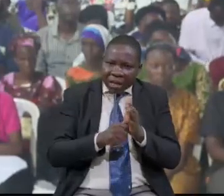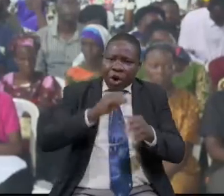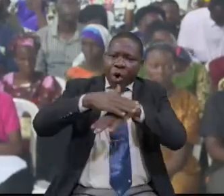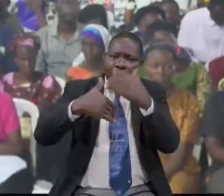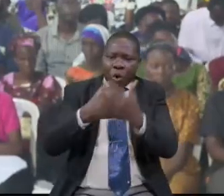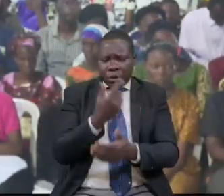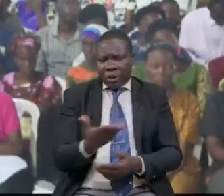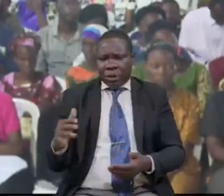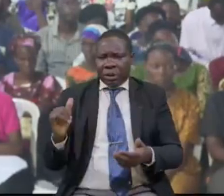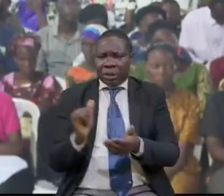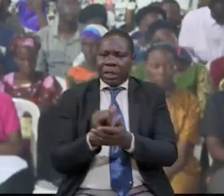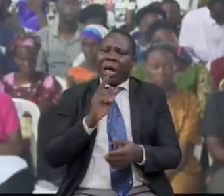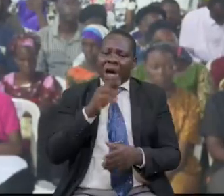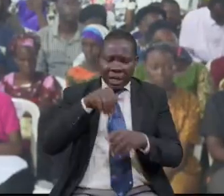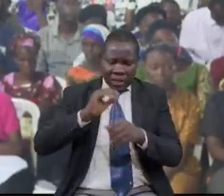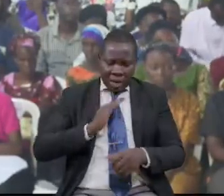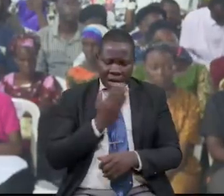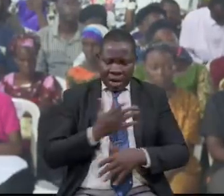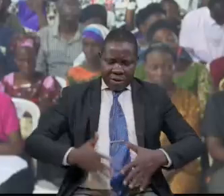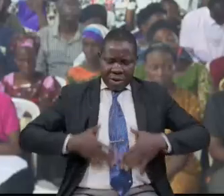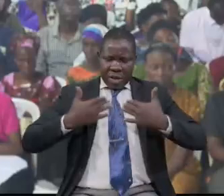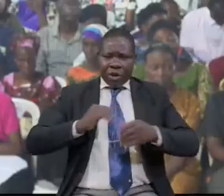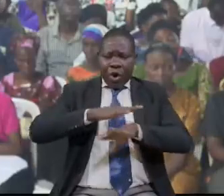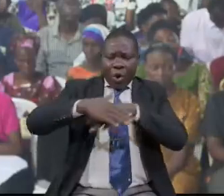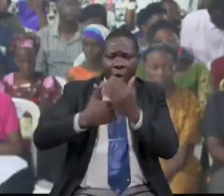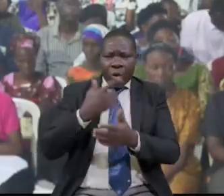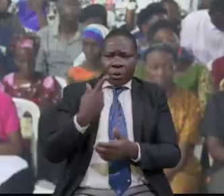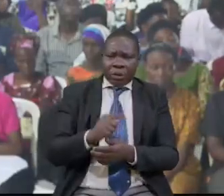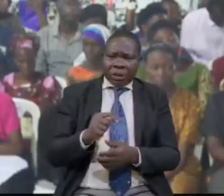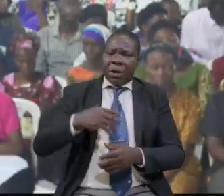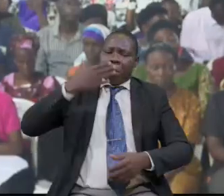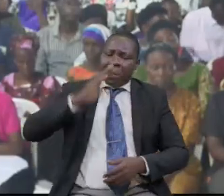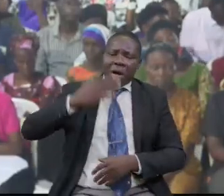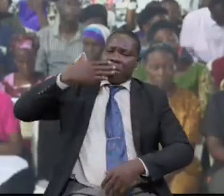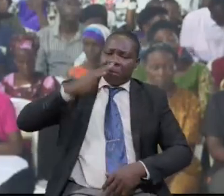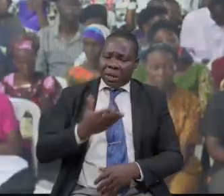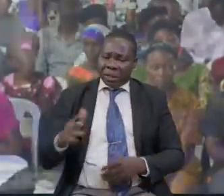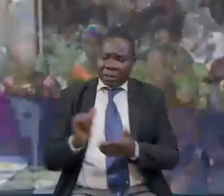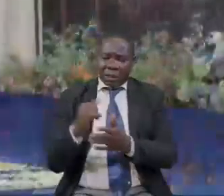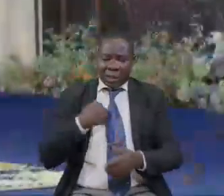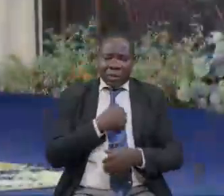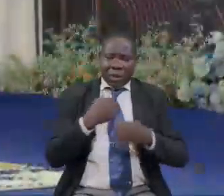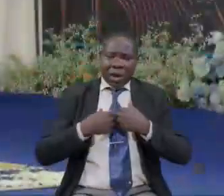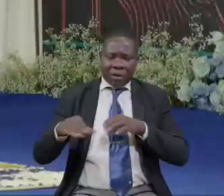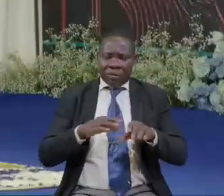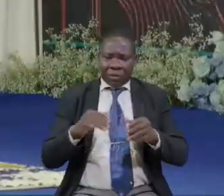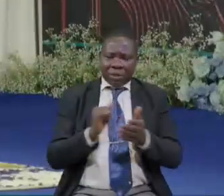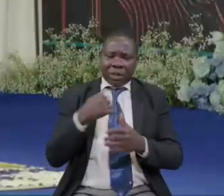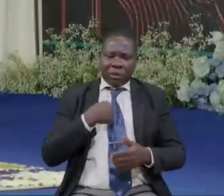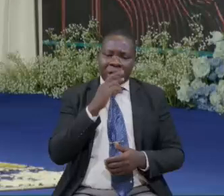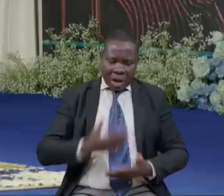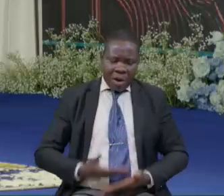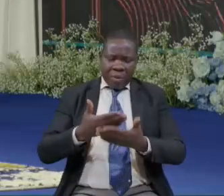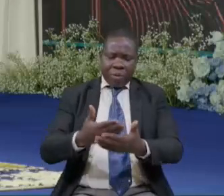our lives, all the terrible, terrible things we have done, that we are born with, the depravity of